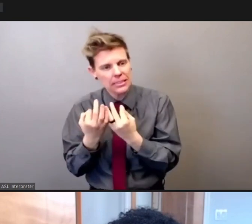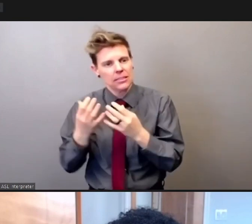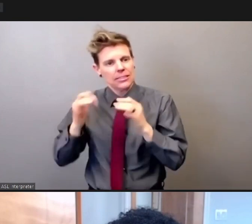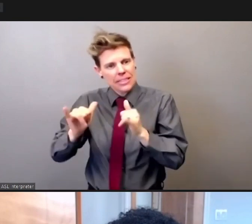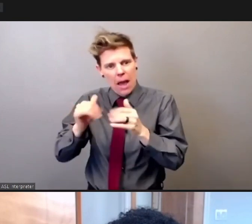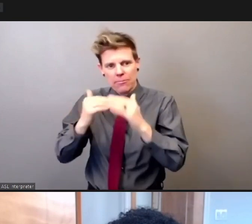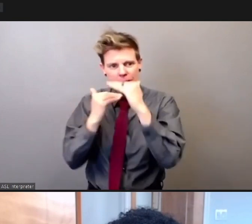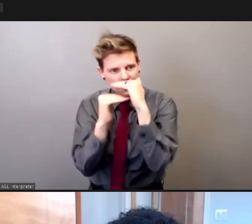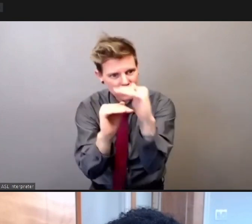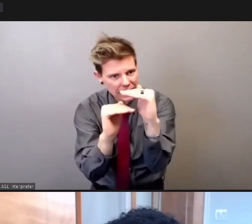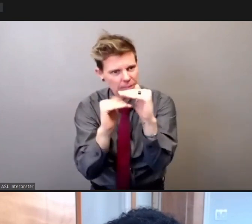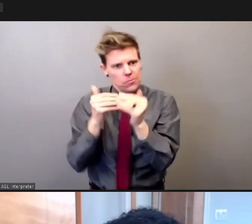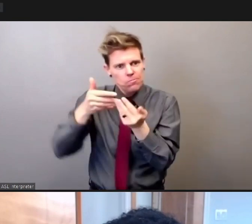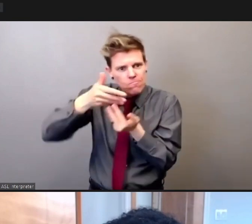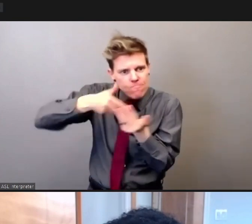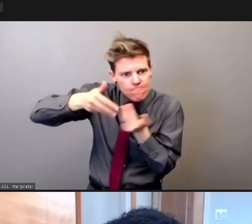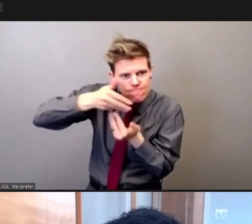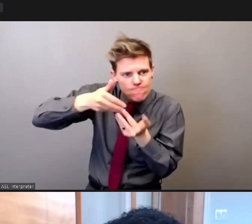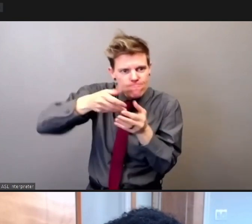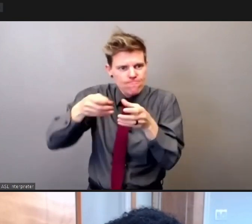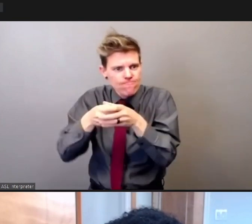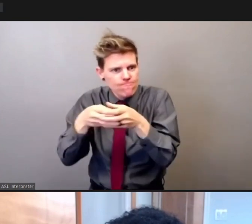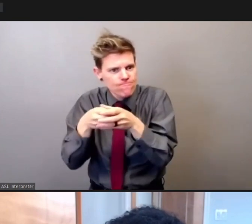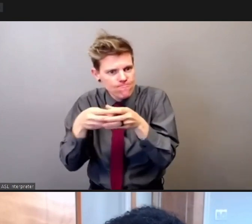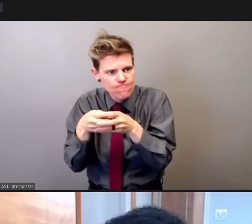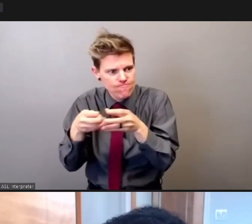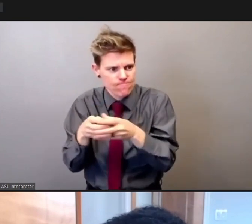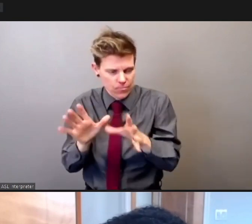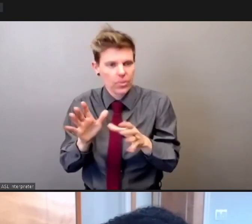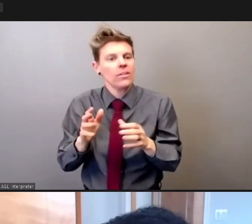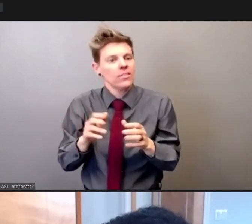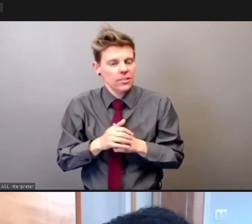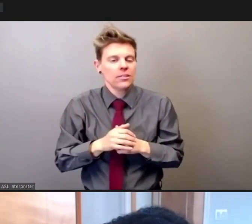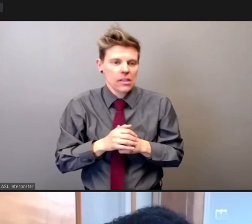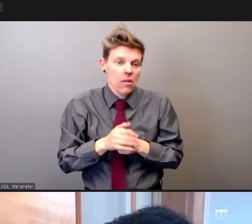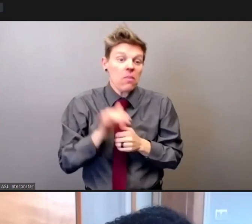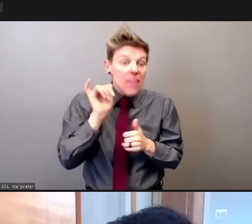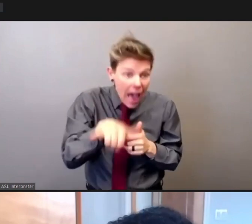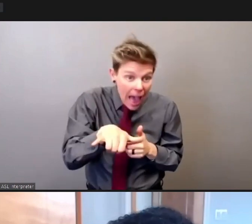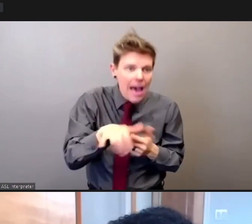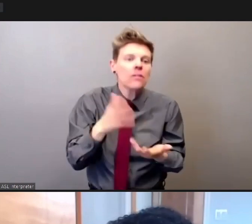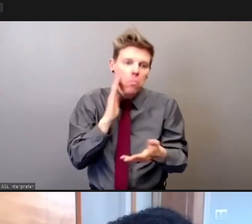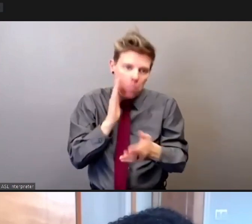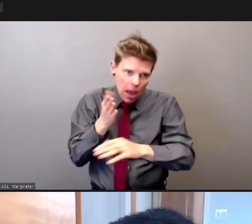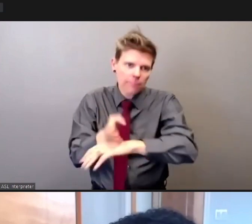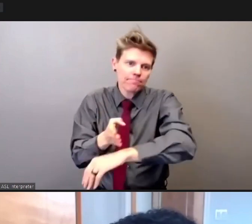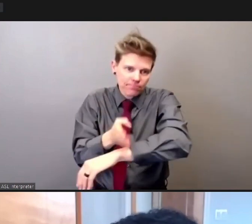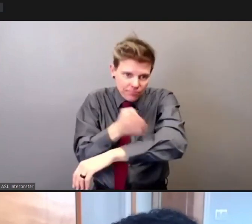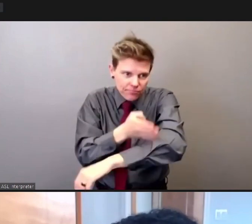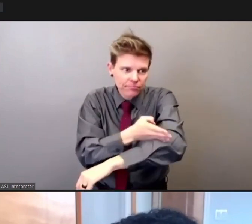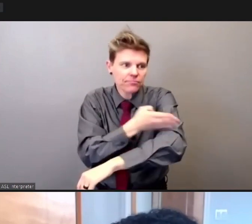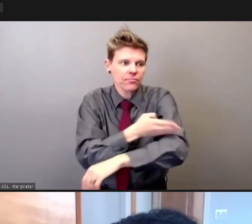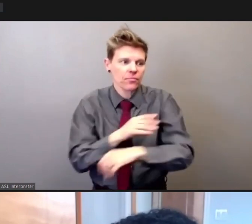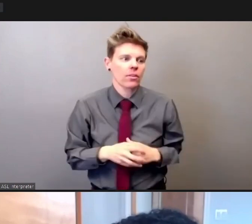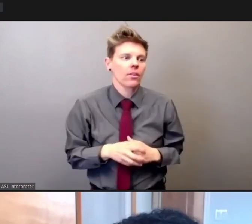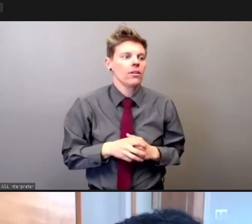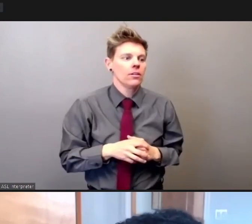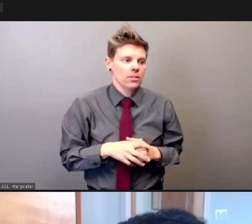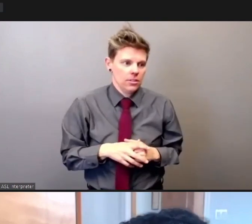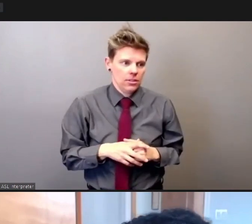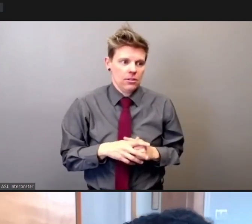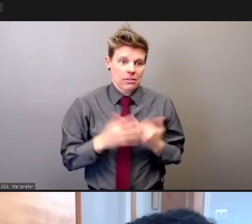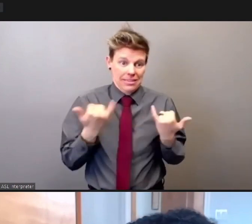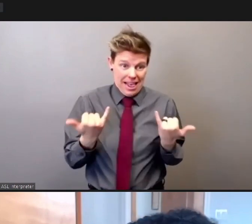and better. And also vaccines really are a game changer, because they create that immunity that we